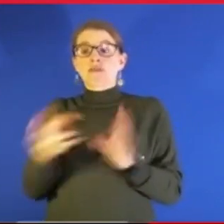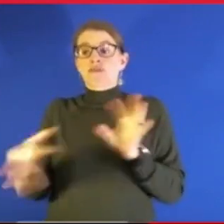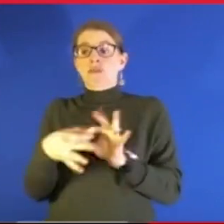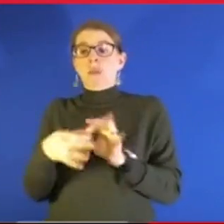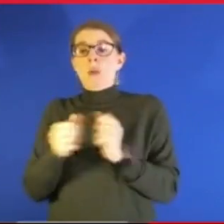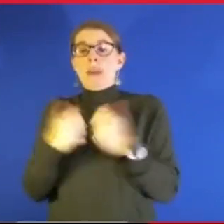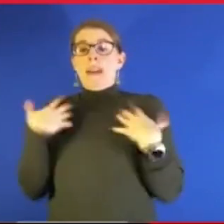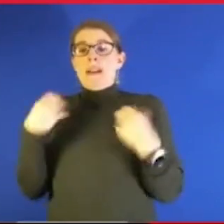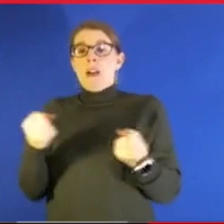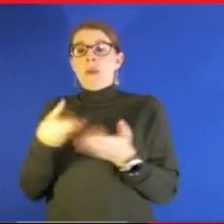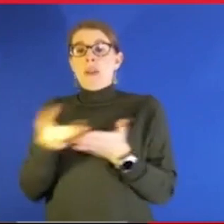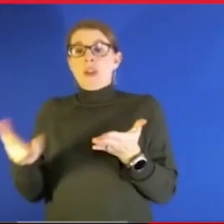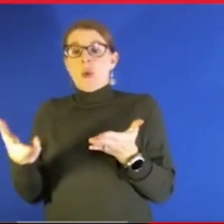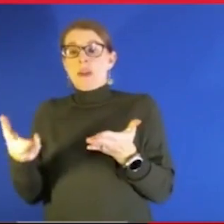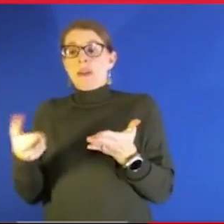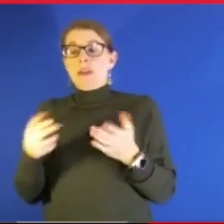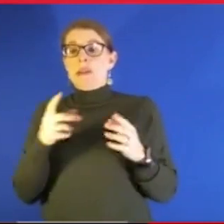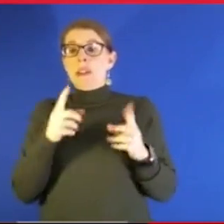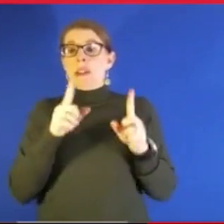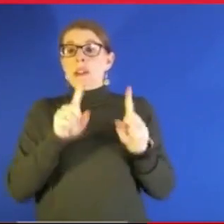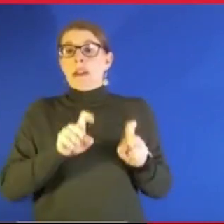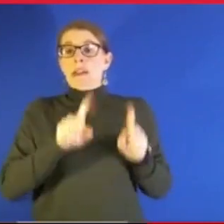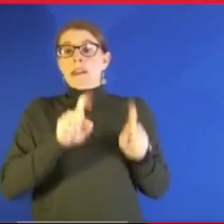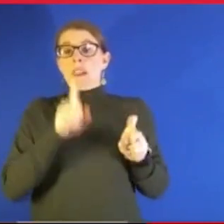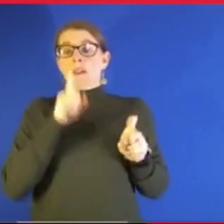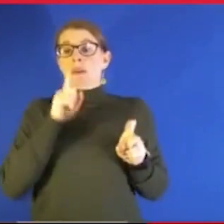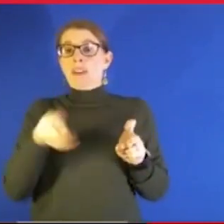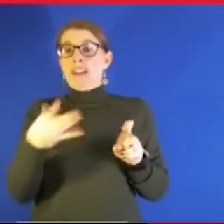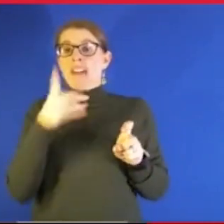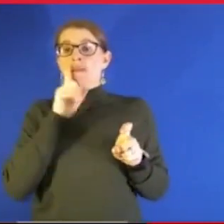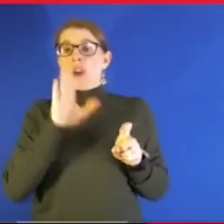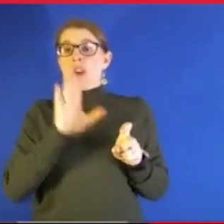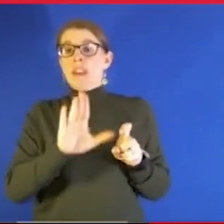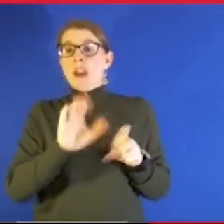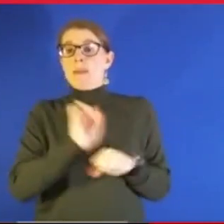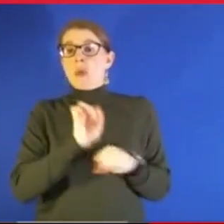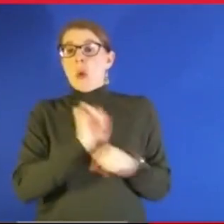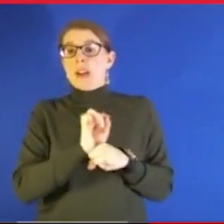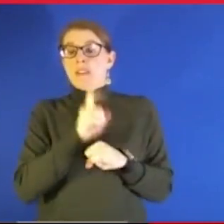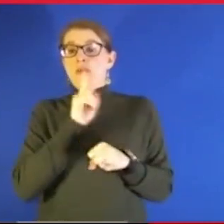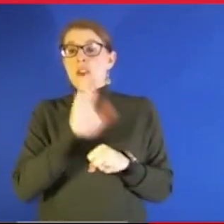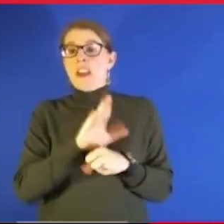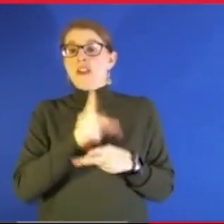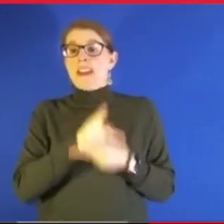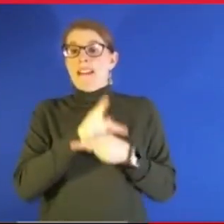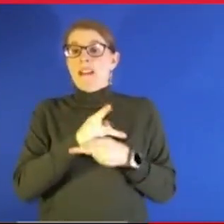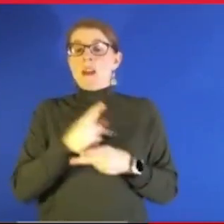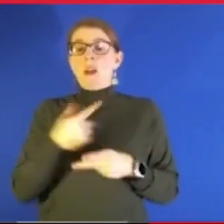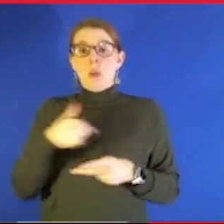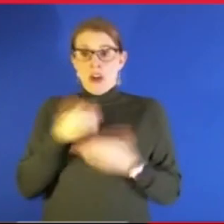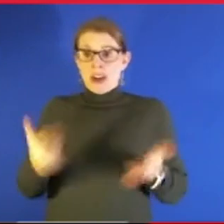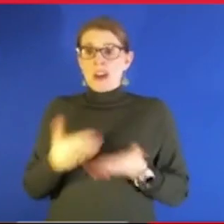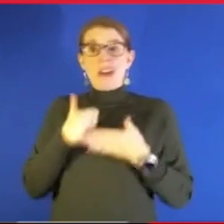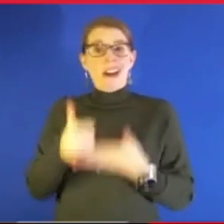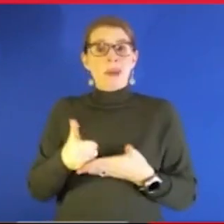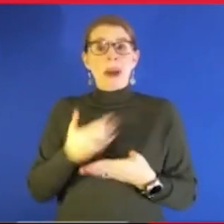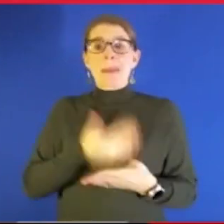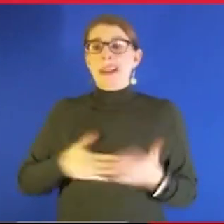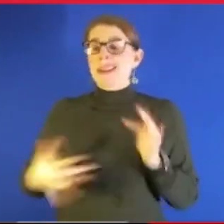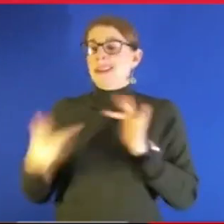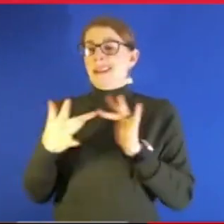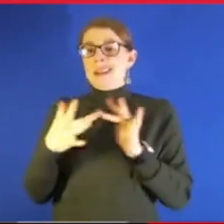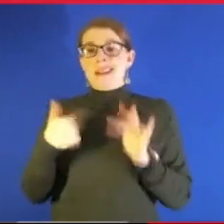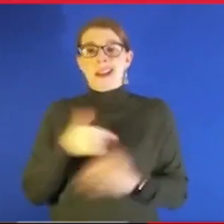regular testing for their employees at the daycare. We want to do what we can to help, and we're here to do that. So please reach out to us